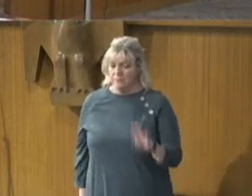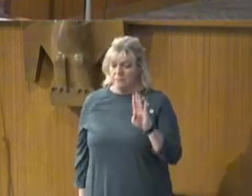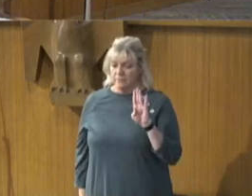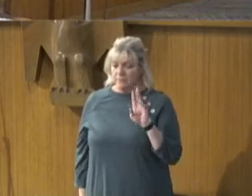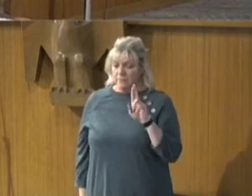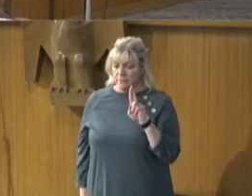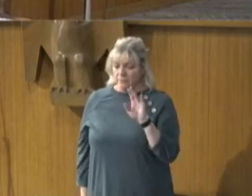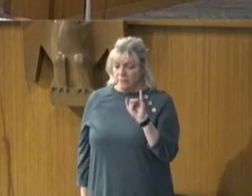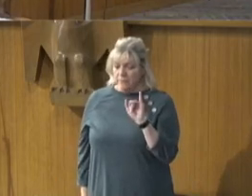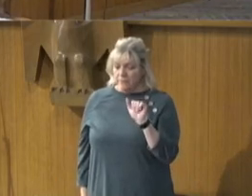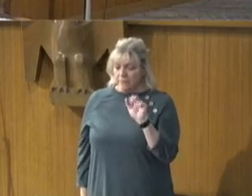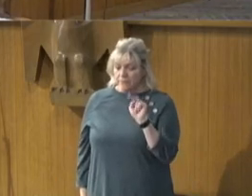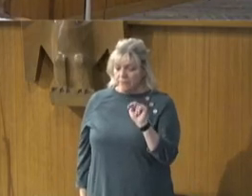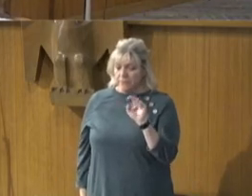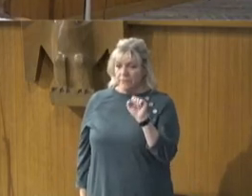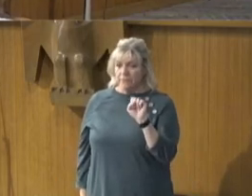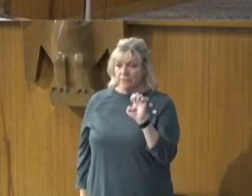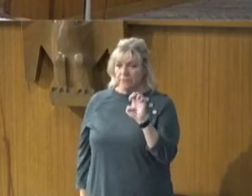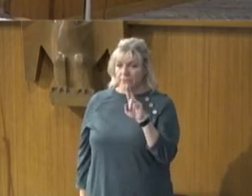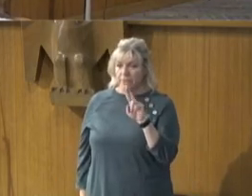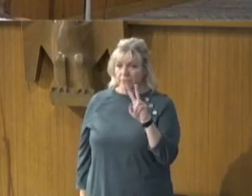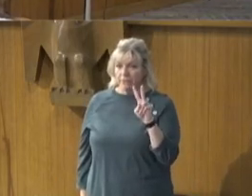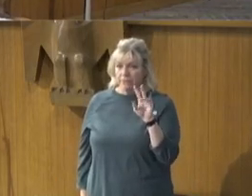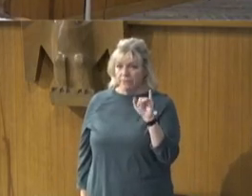Brian Service.